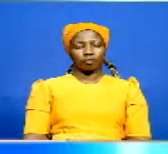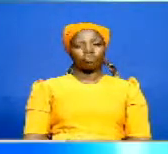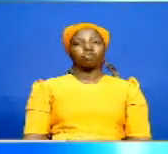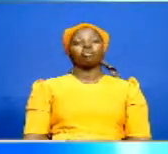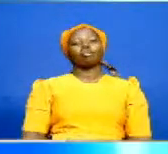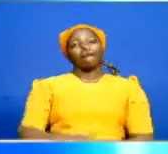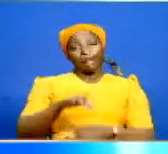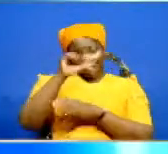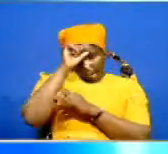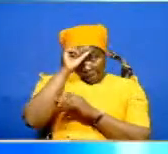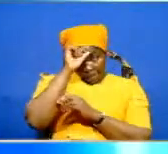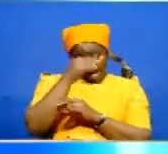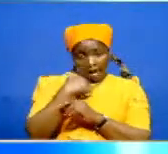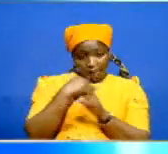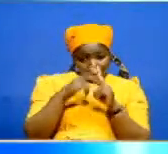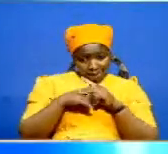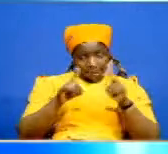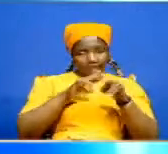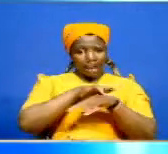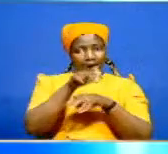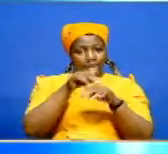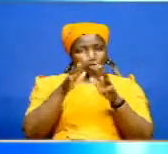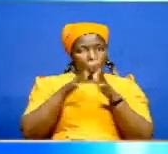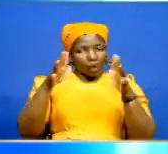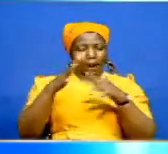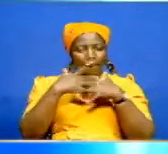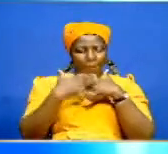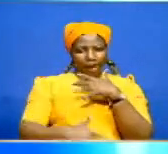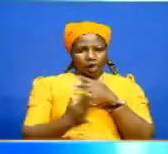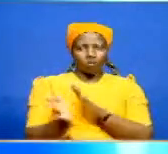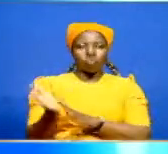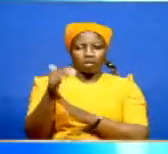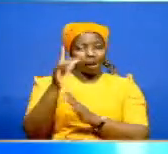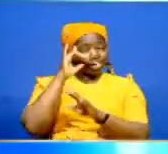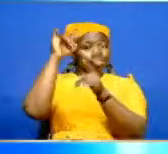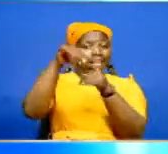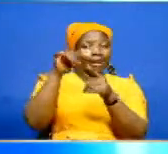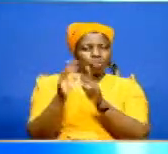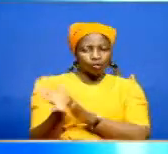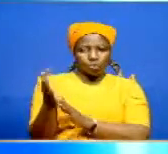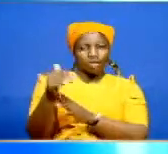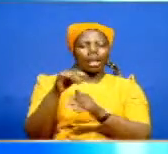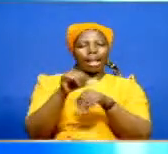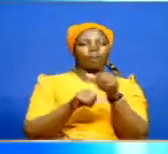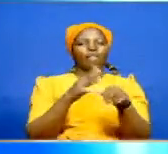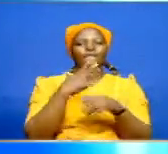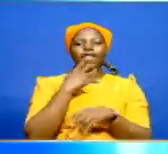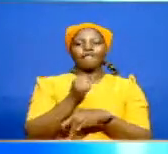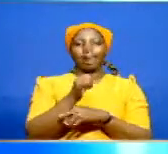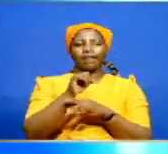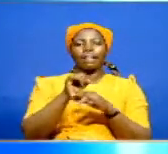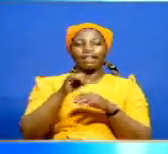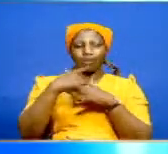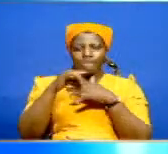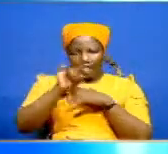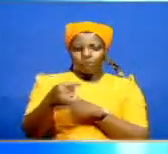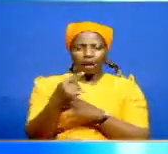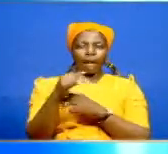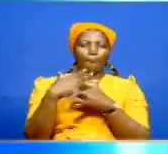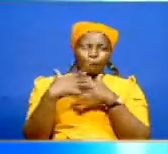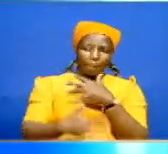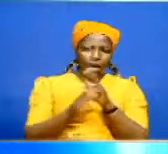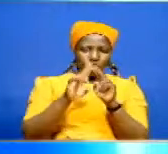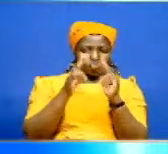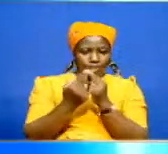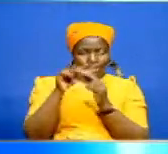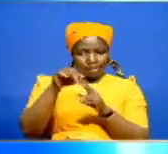The government has kicked off a nationwide blood drive targeting to collect 500,000 blood units this year to address the shortage of